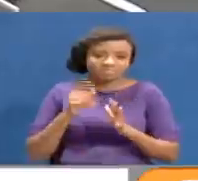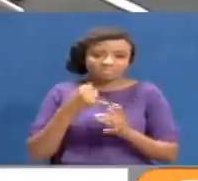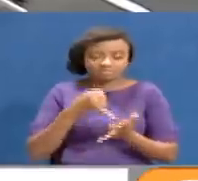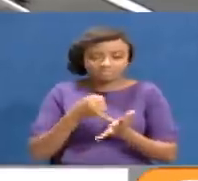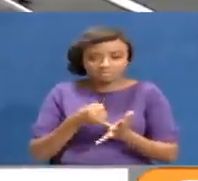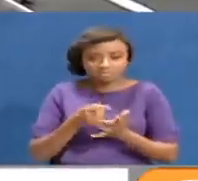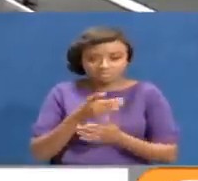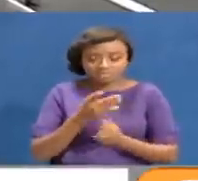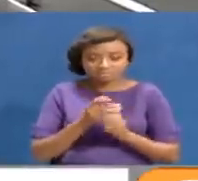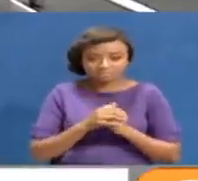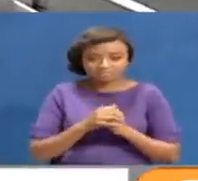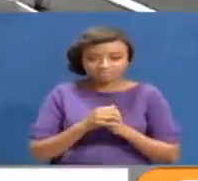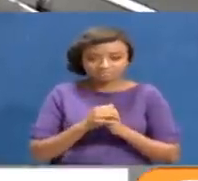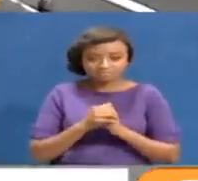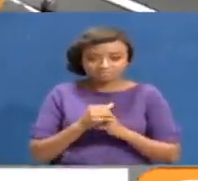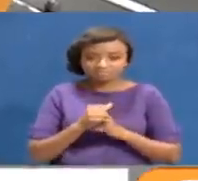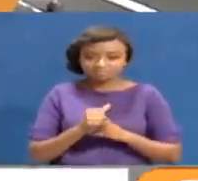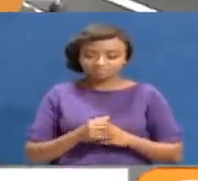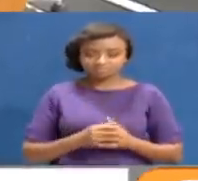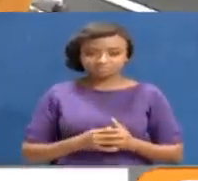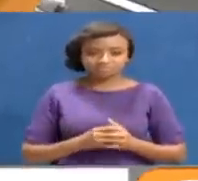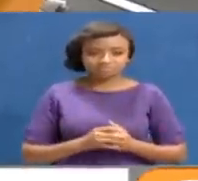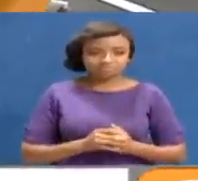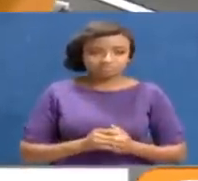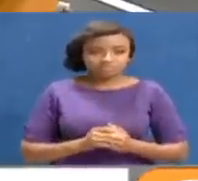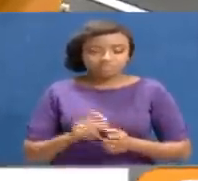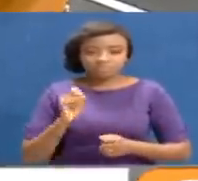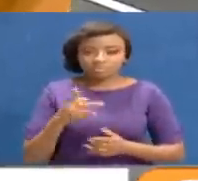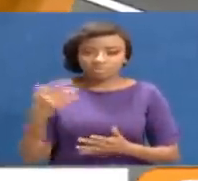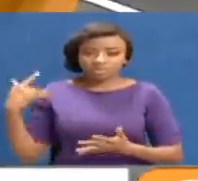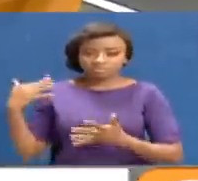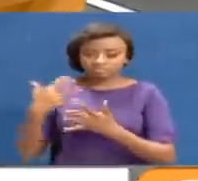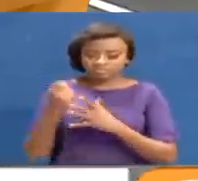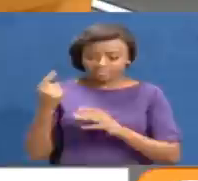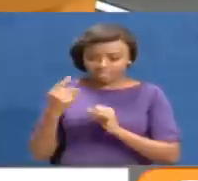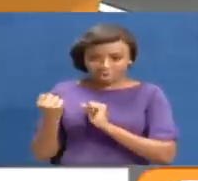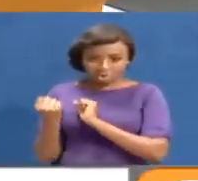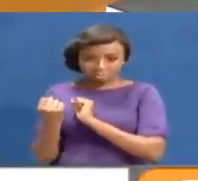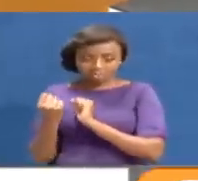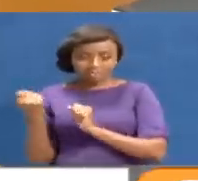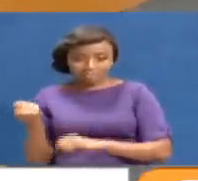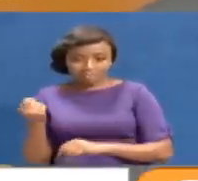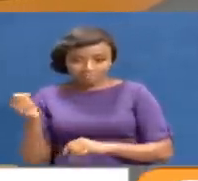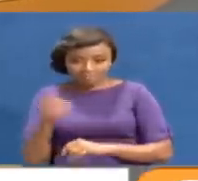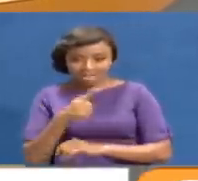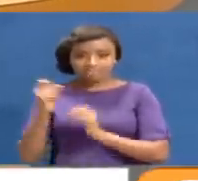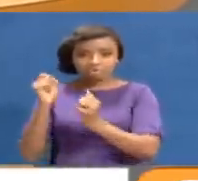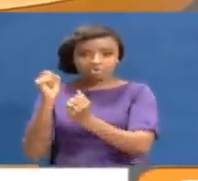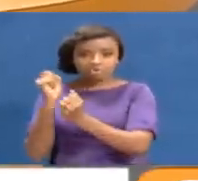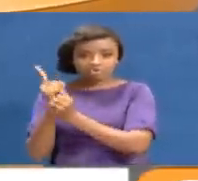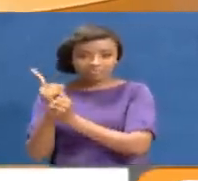areas, okay? Mm-hmm. So now, for the last, between November and now,